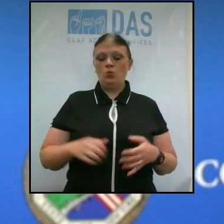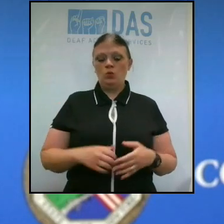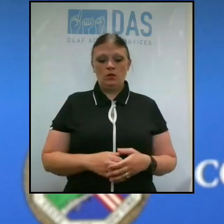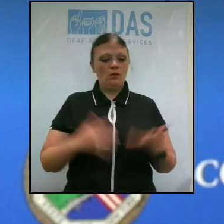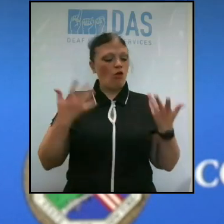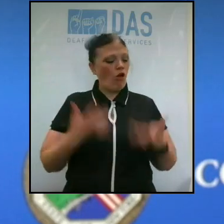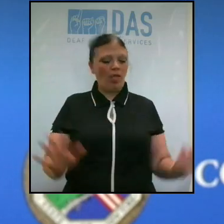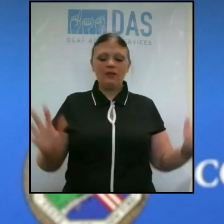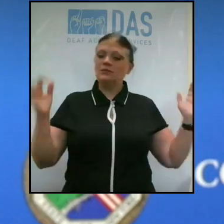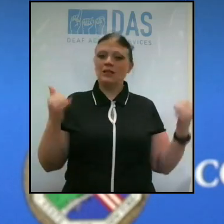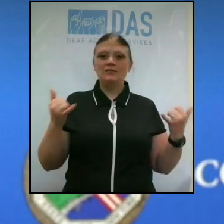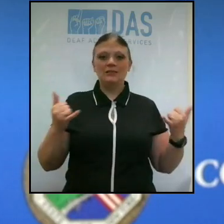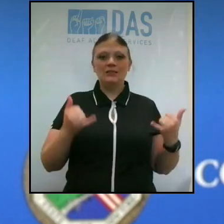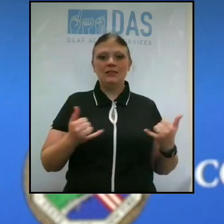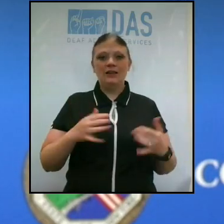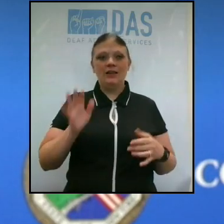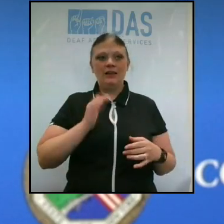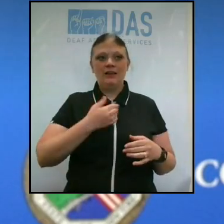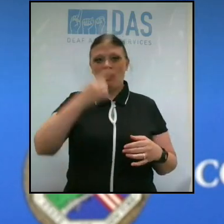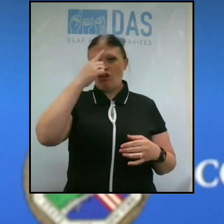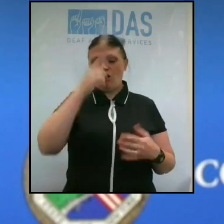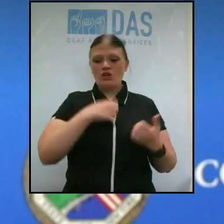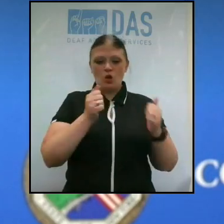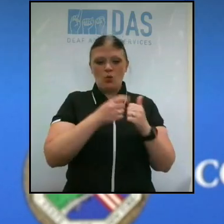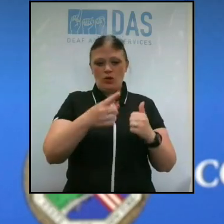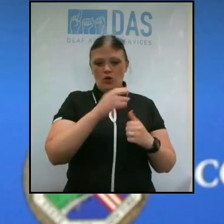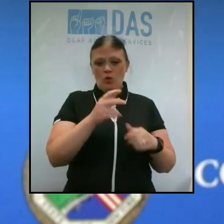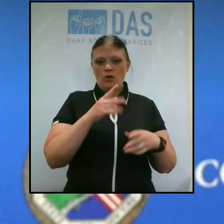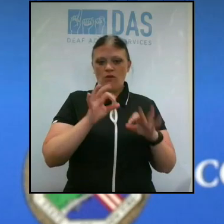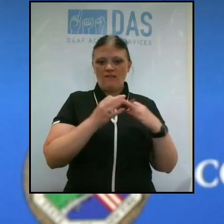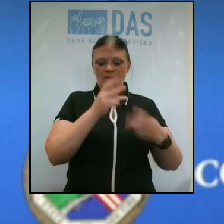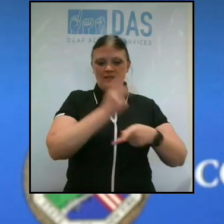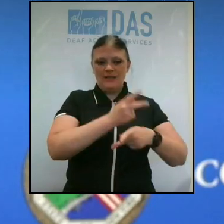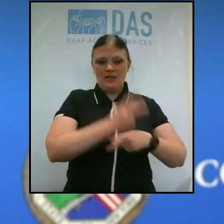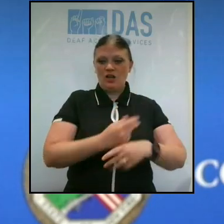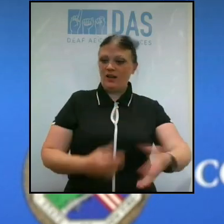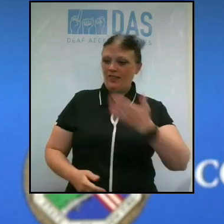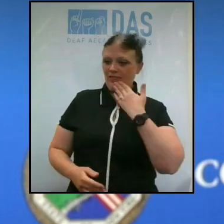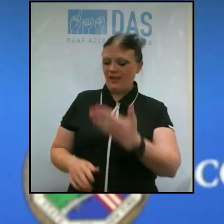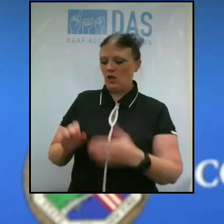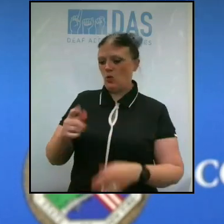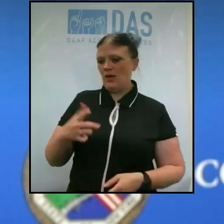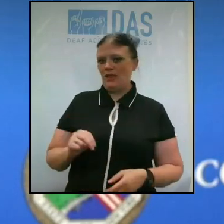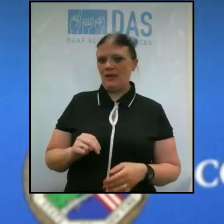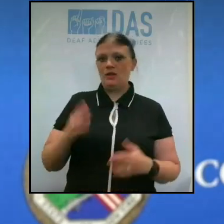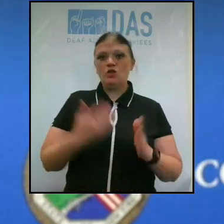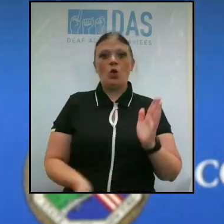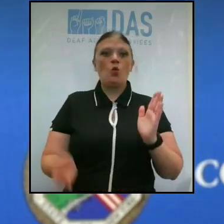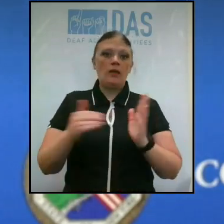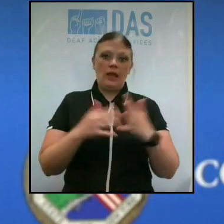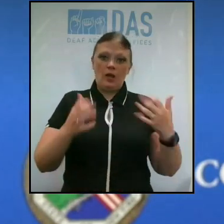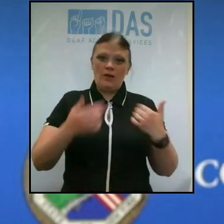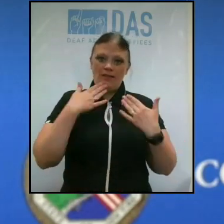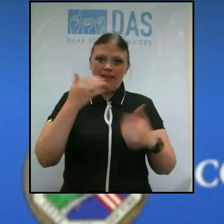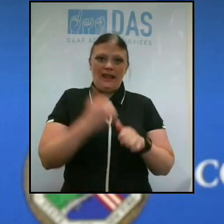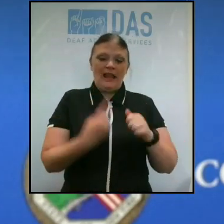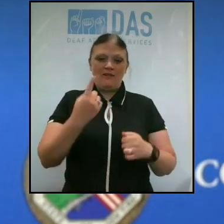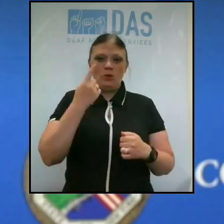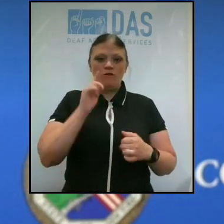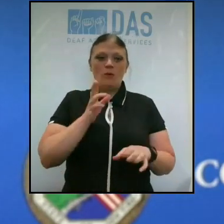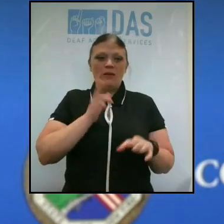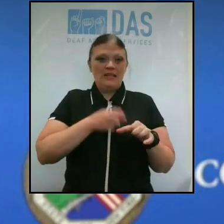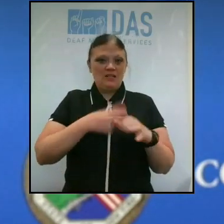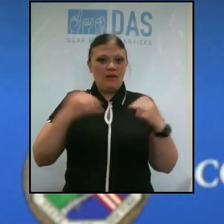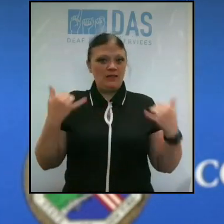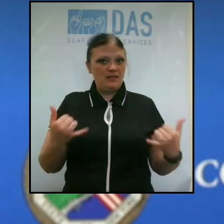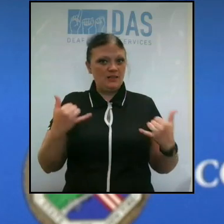All set for today, Mark, and our thoughts here are very much with your family, so take care. Thank you, Ethan. And once again, I want to thank everybody for participating